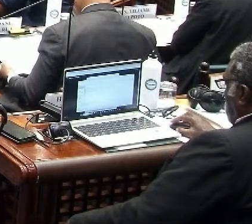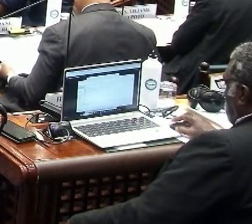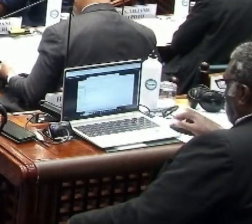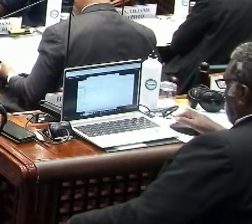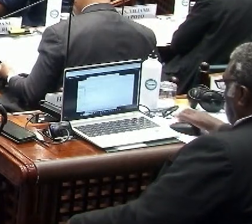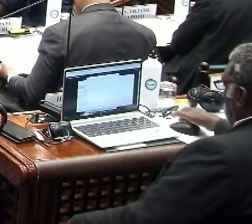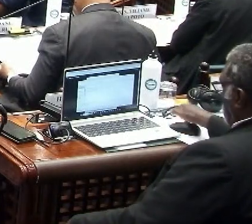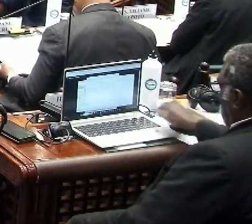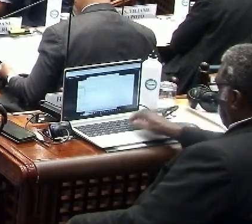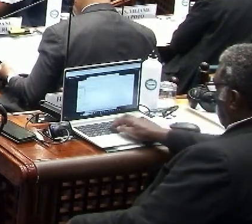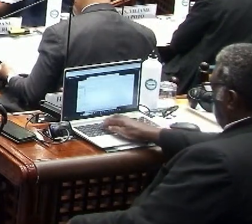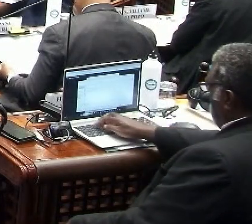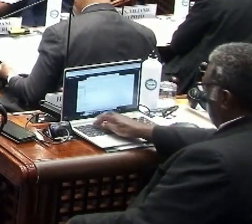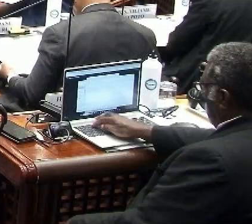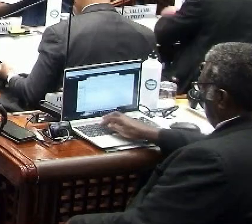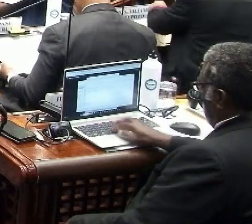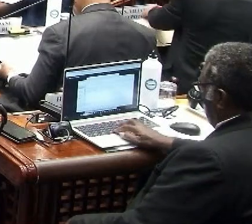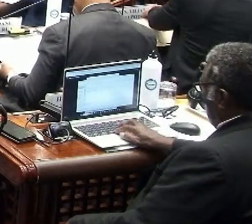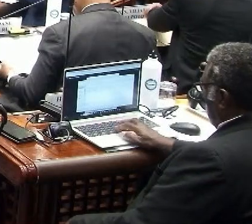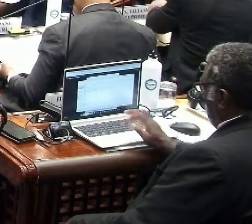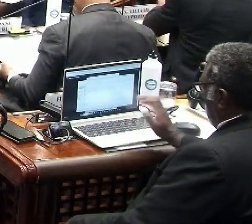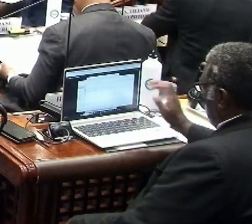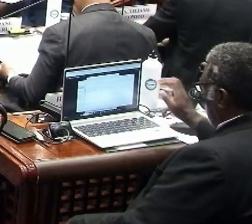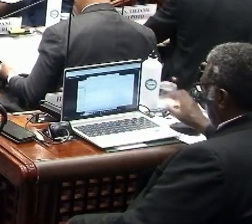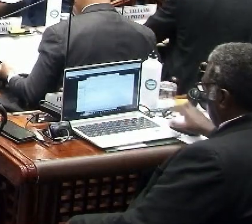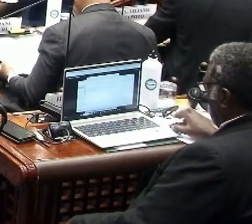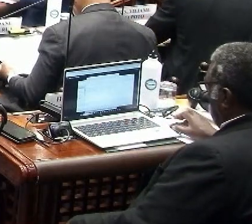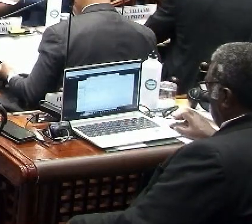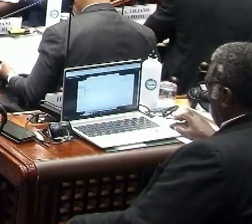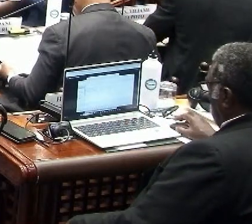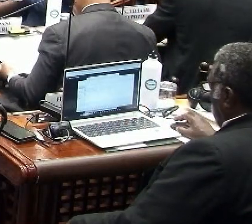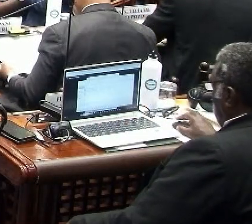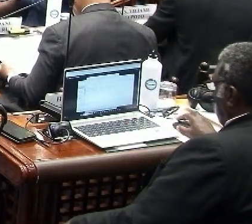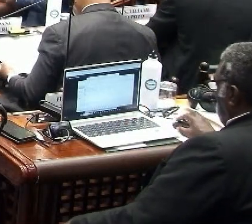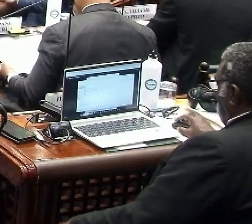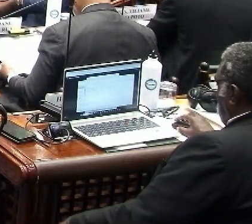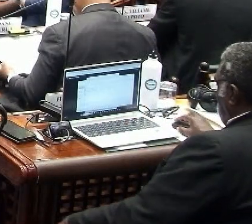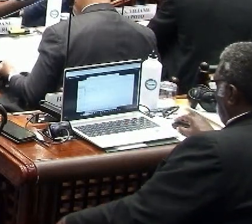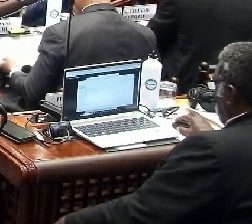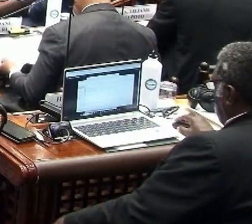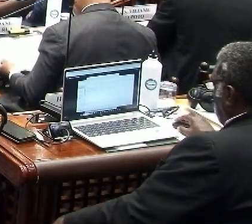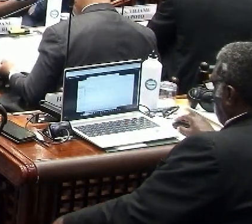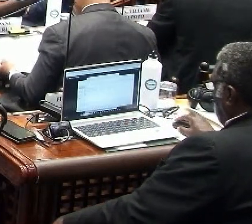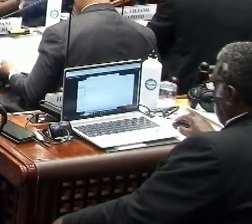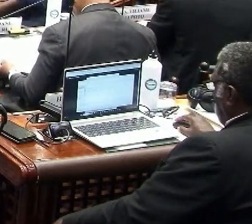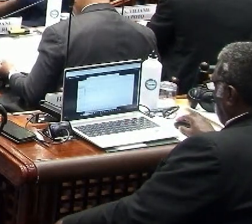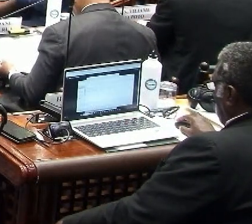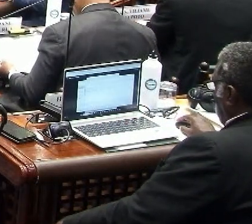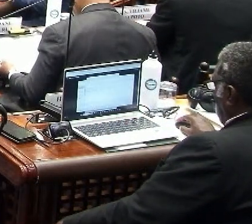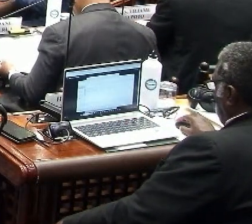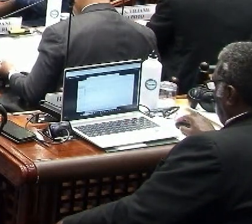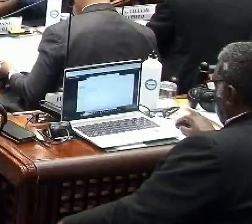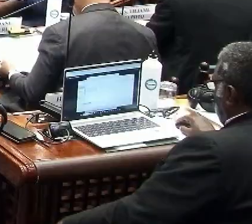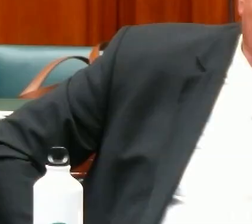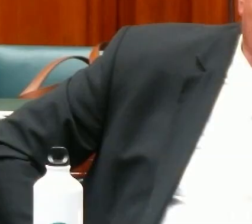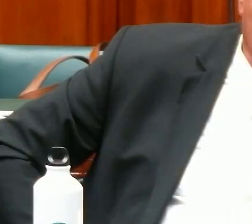Opposition, Honourable Ministers and Assistant Ministers, the Members of Parliament, people of Fiji watching